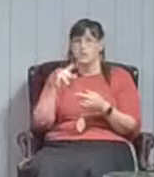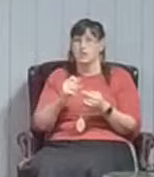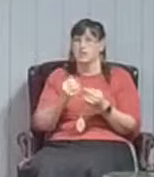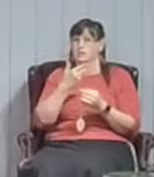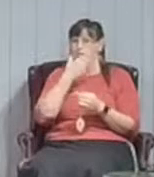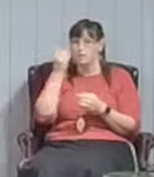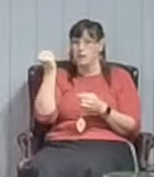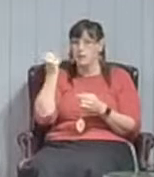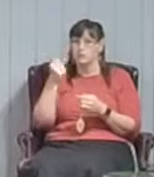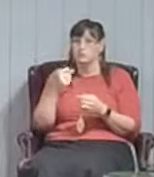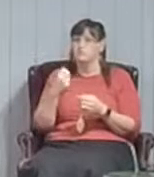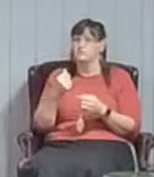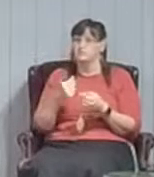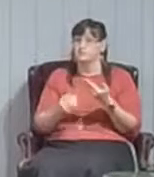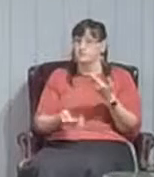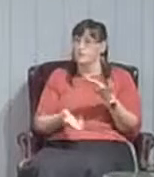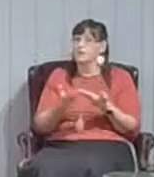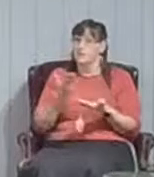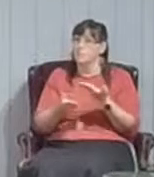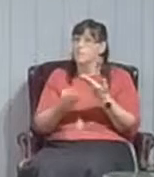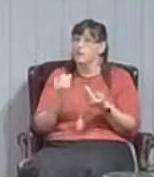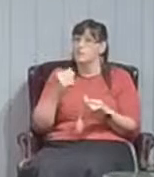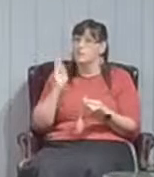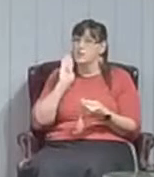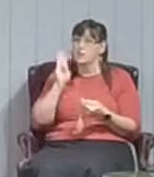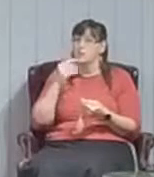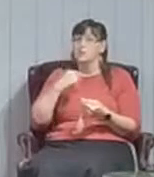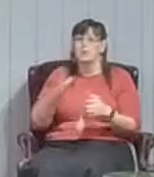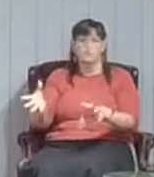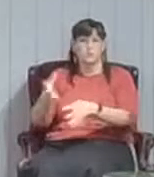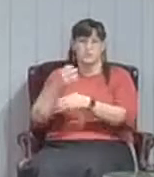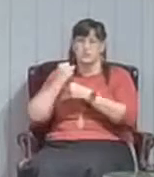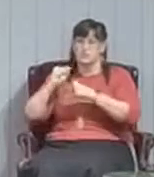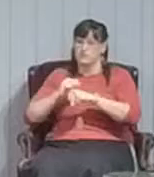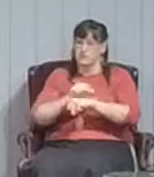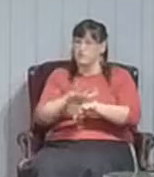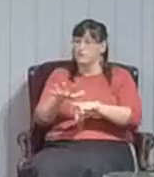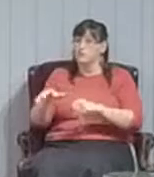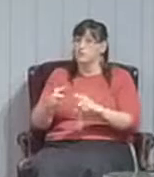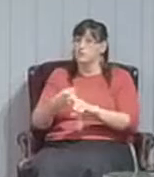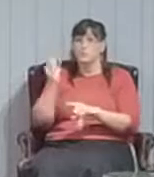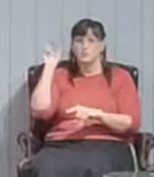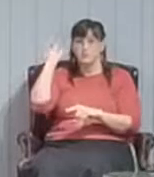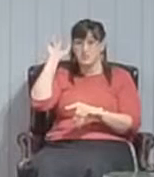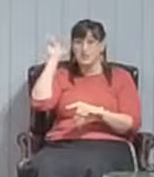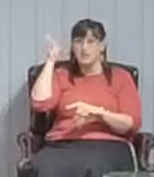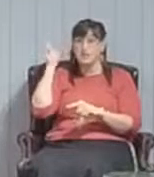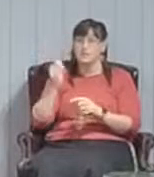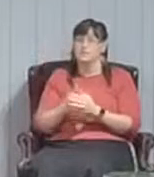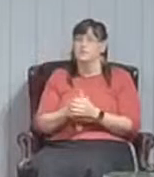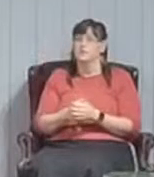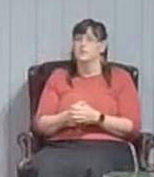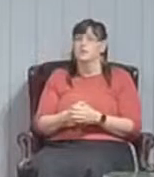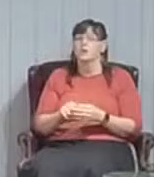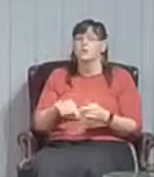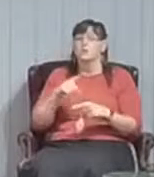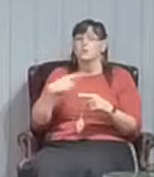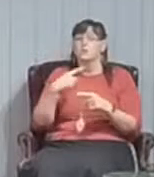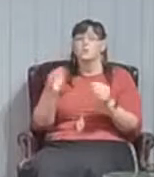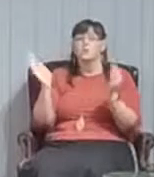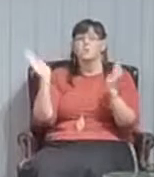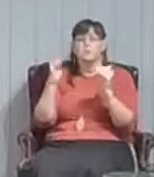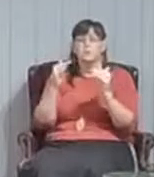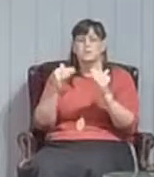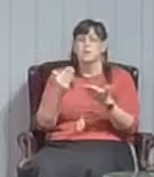gotten some influence from satanic things. When you meet a brand new preacher and or when you meet a